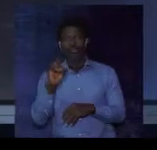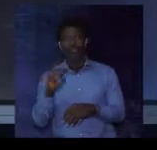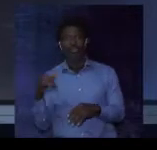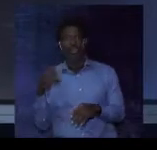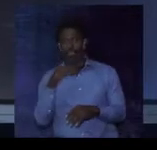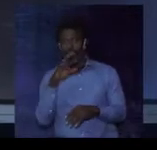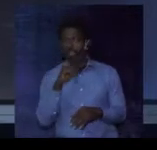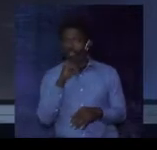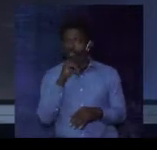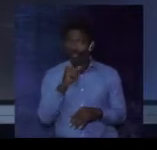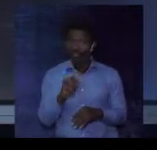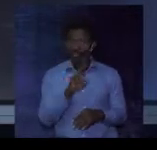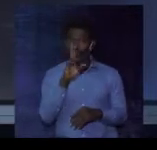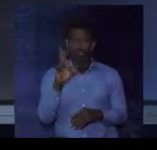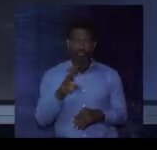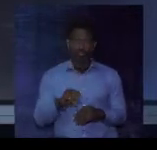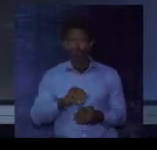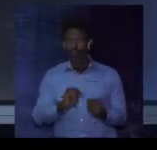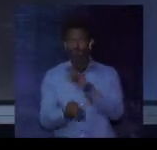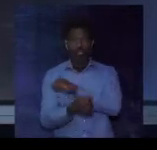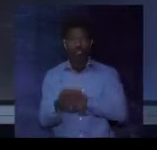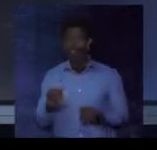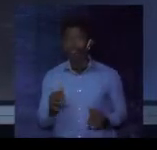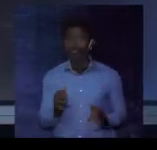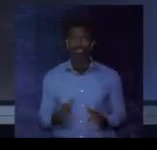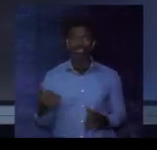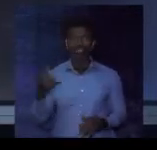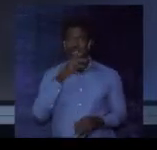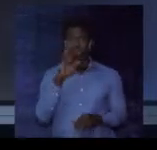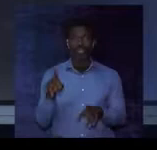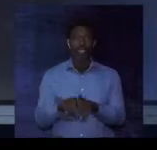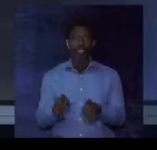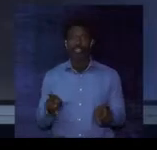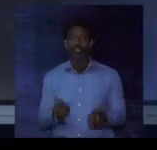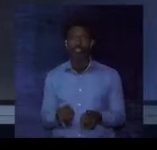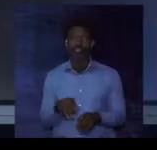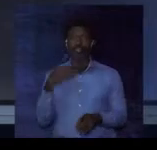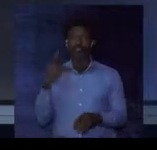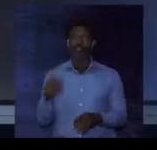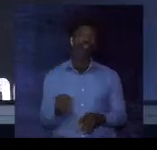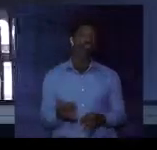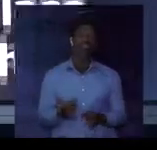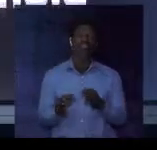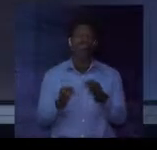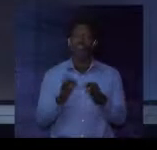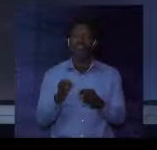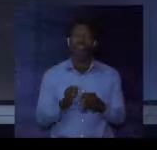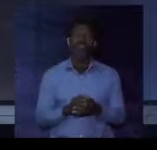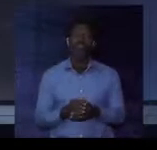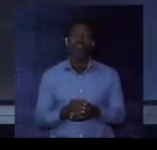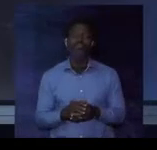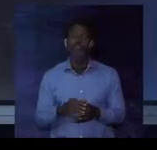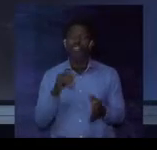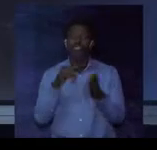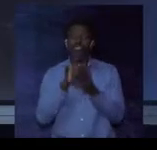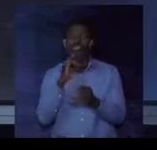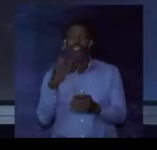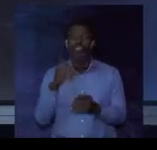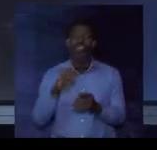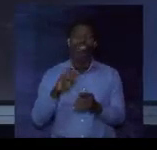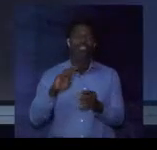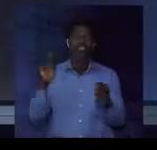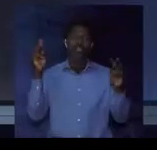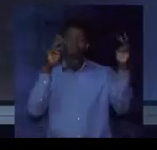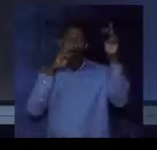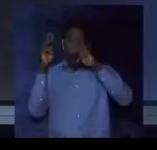are not used interchangeably. They are different. Let's look at the definition for climate. Climate is